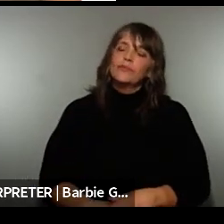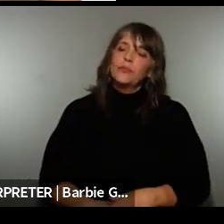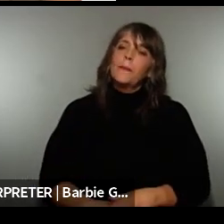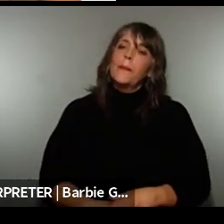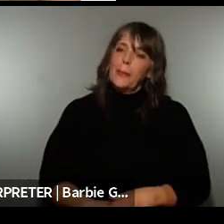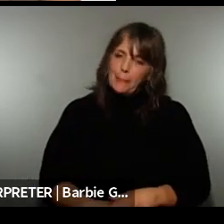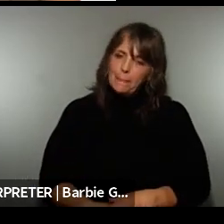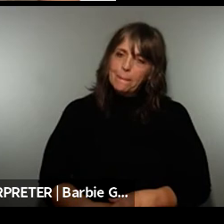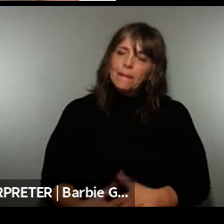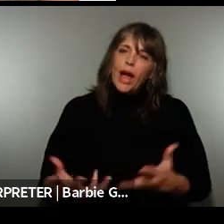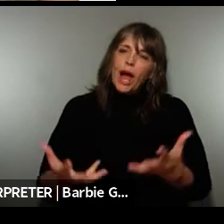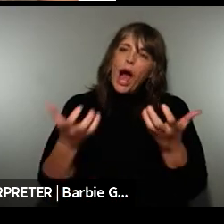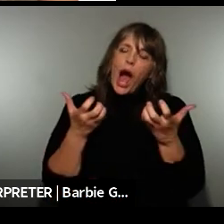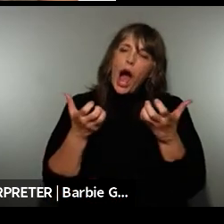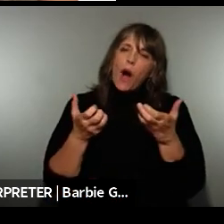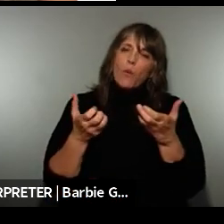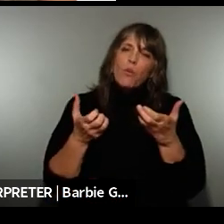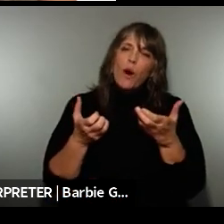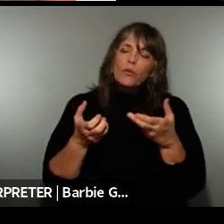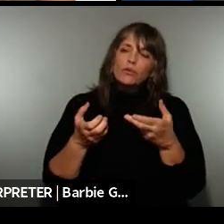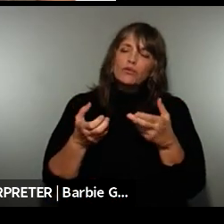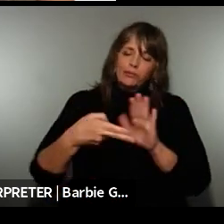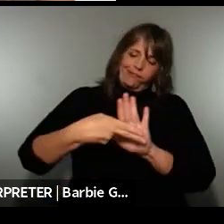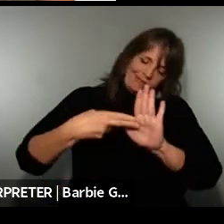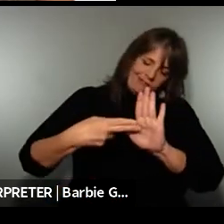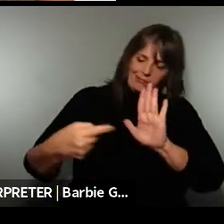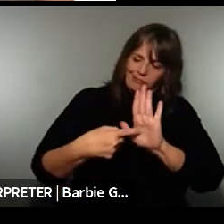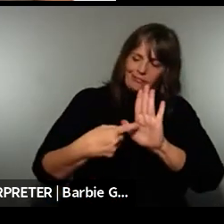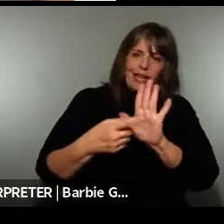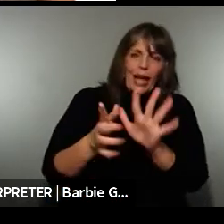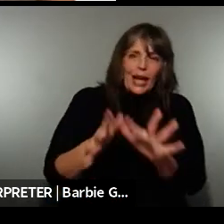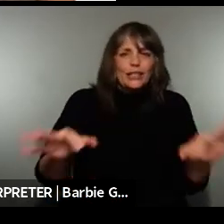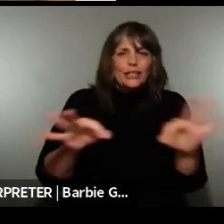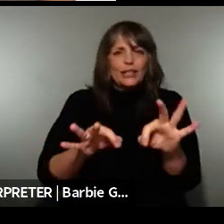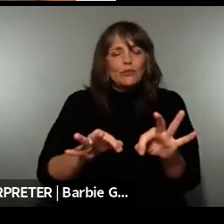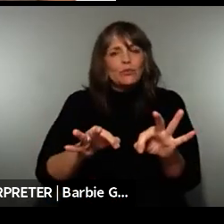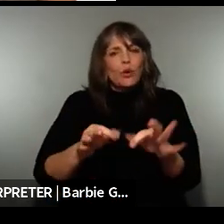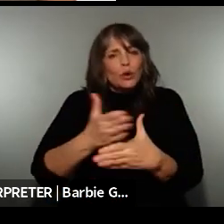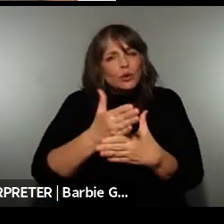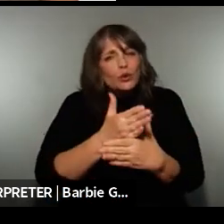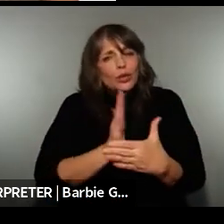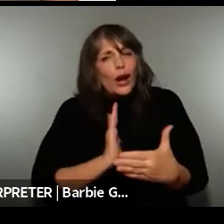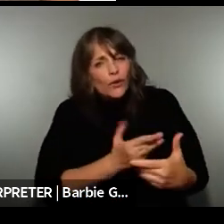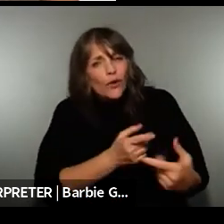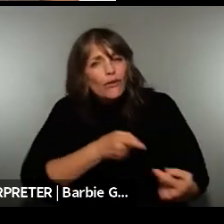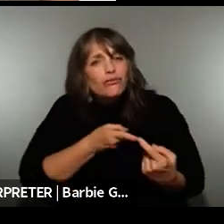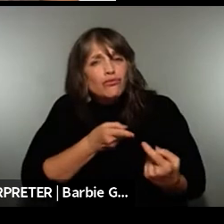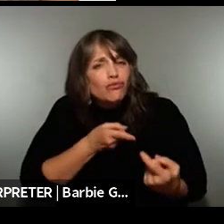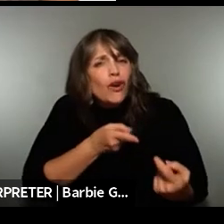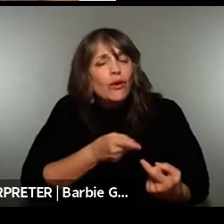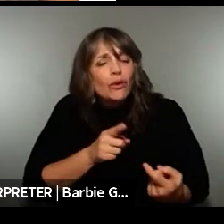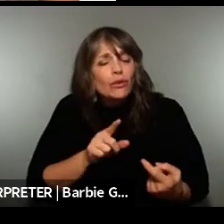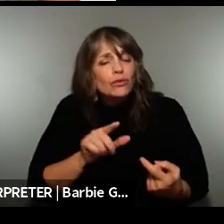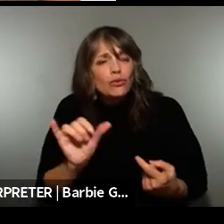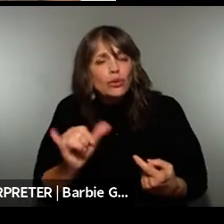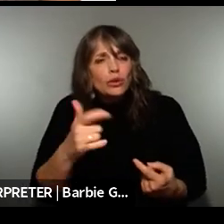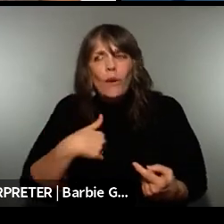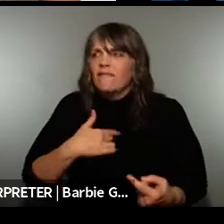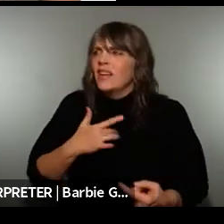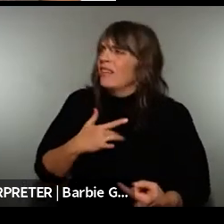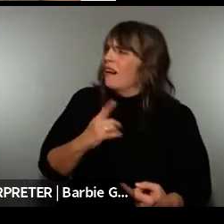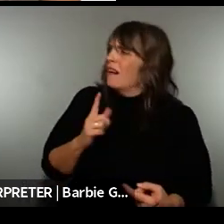I want to name that it's important to share all, like to share our struggles, and so that we don't feel like we're doing it alone.